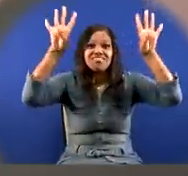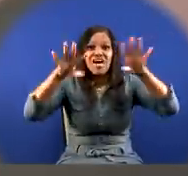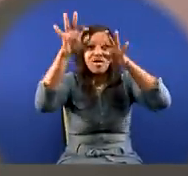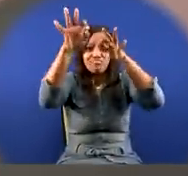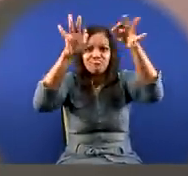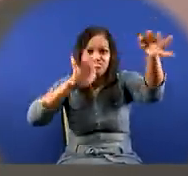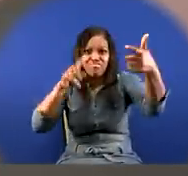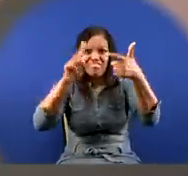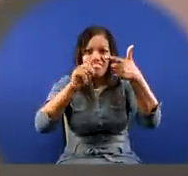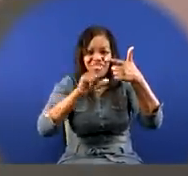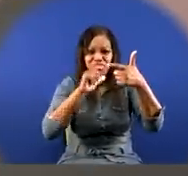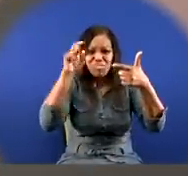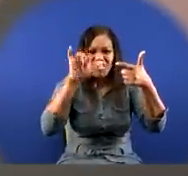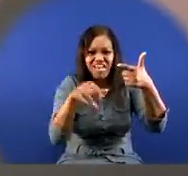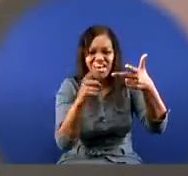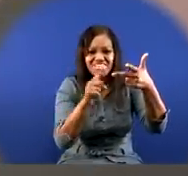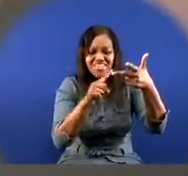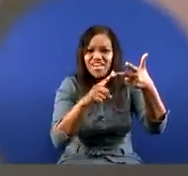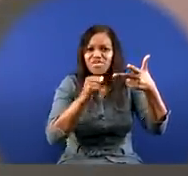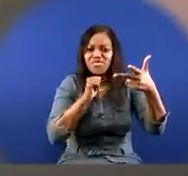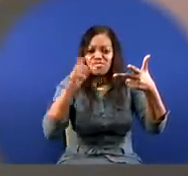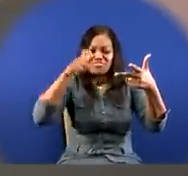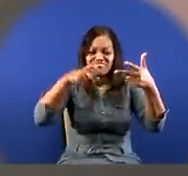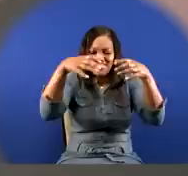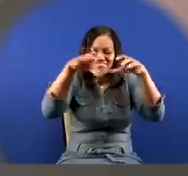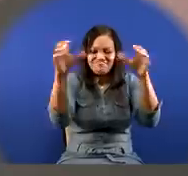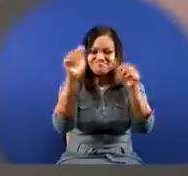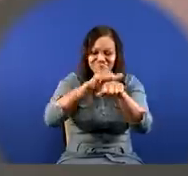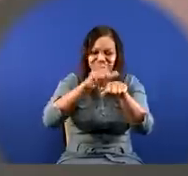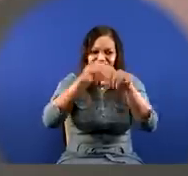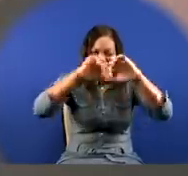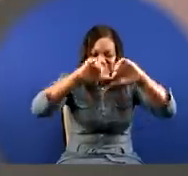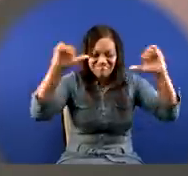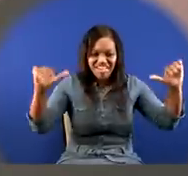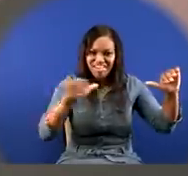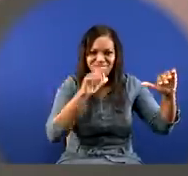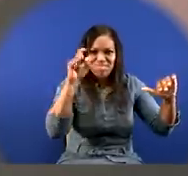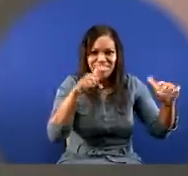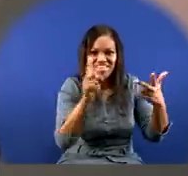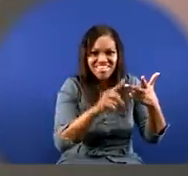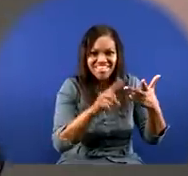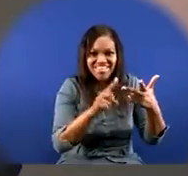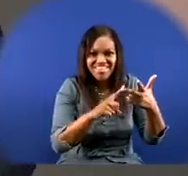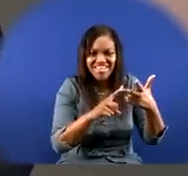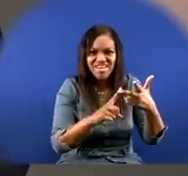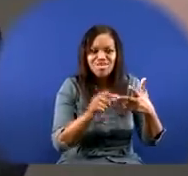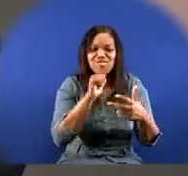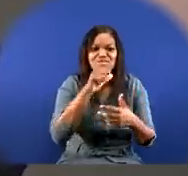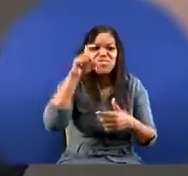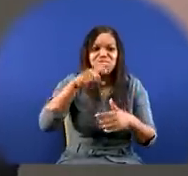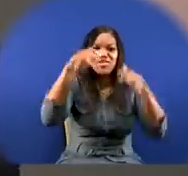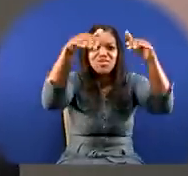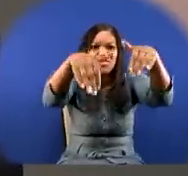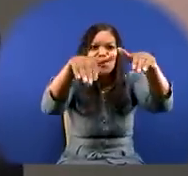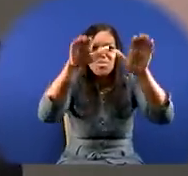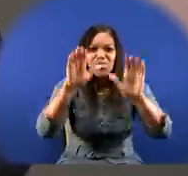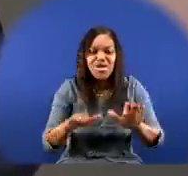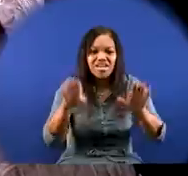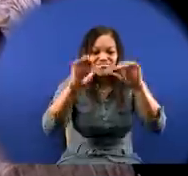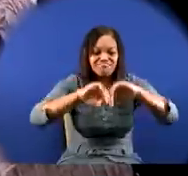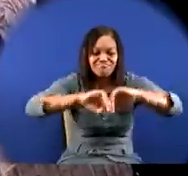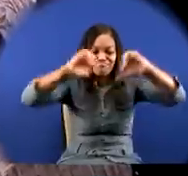rent. You don't need rocks split. You don't need graves